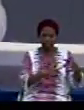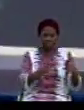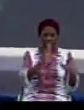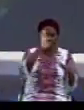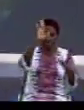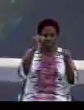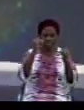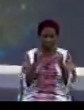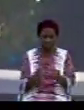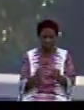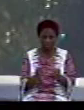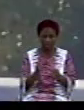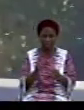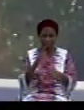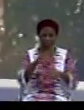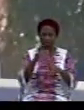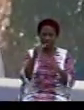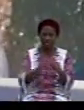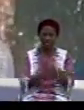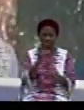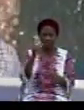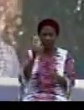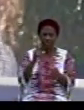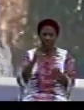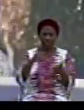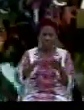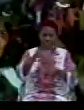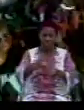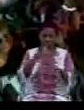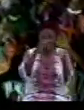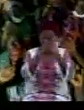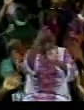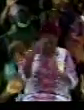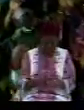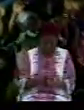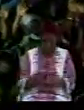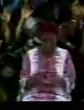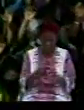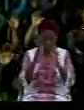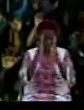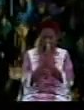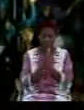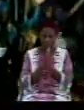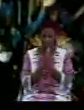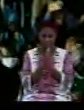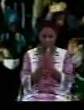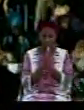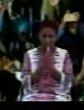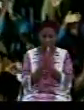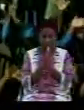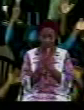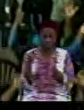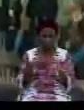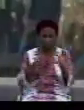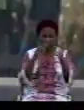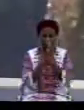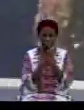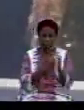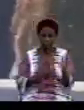power on everyone tonight in Jesus' name. We pray,